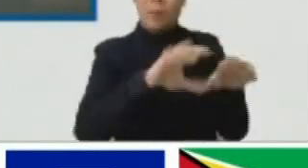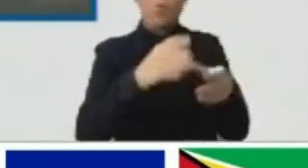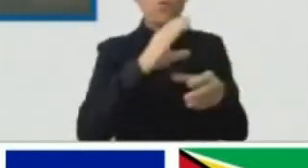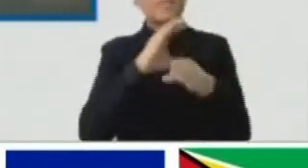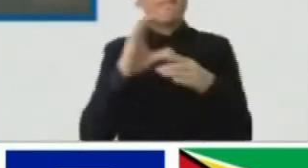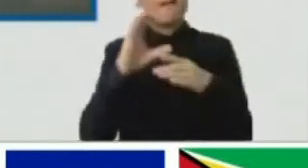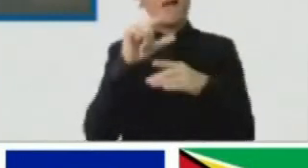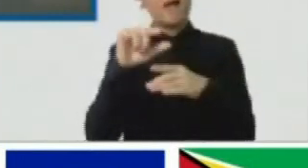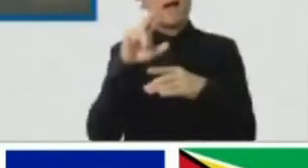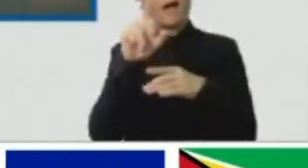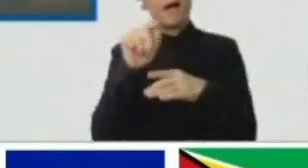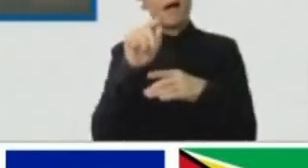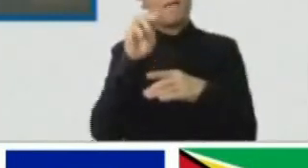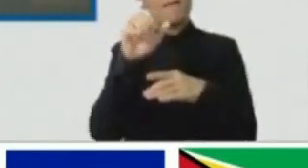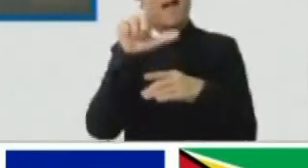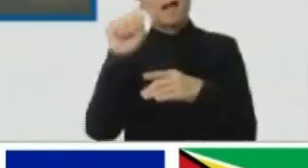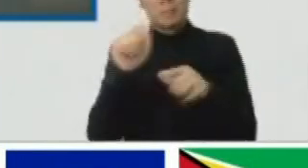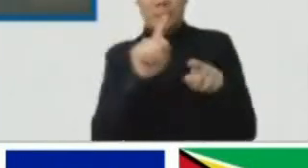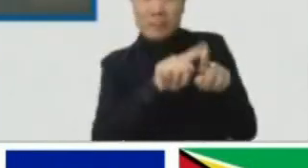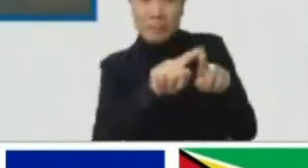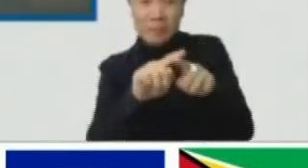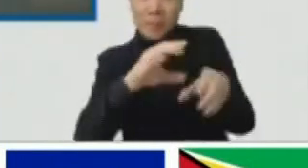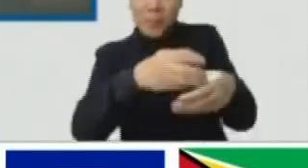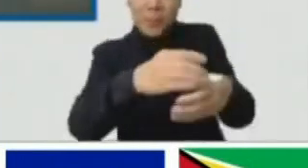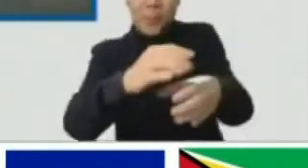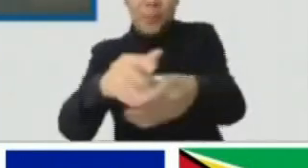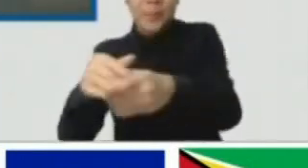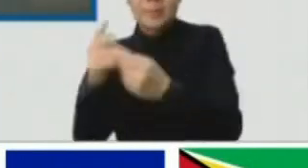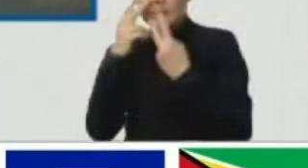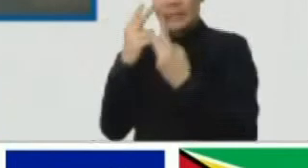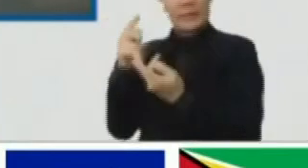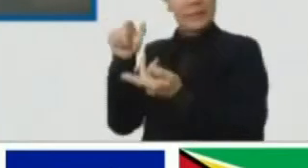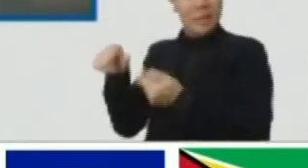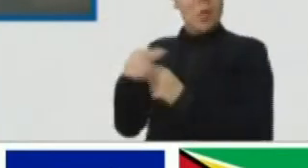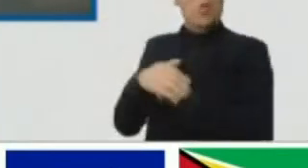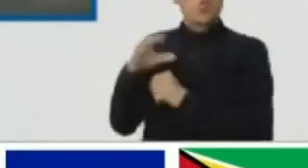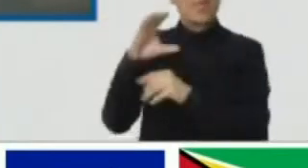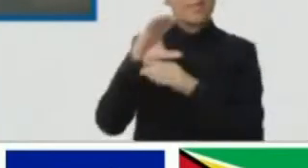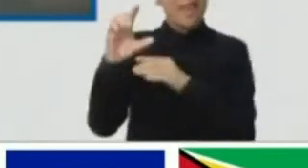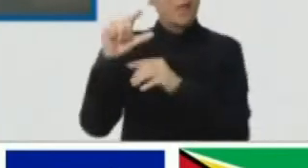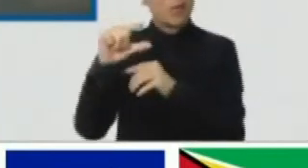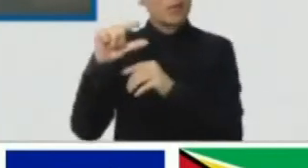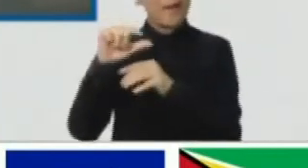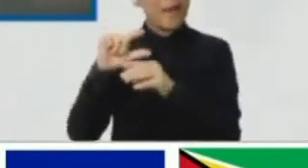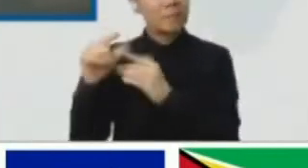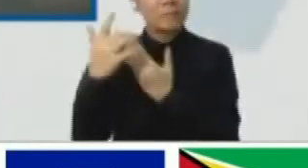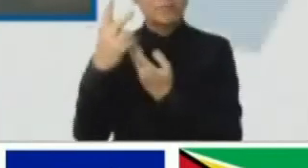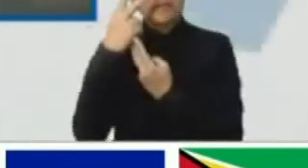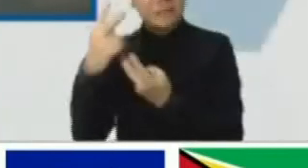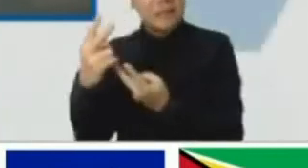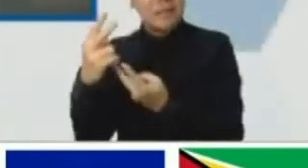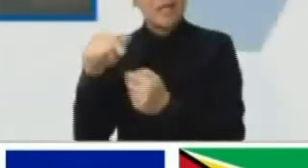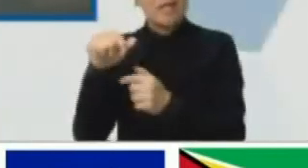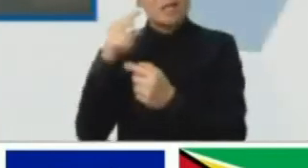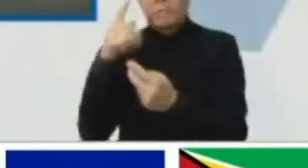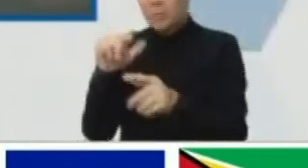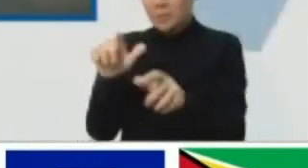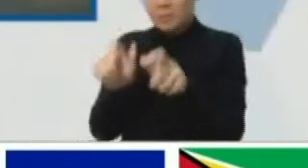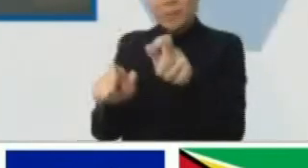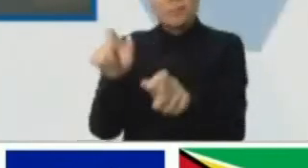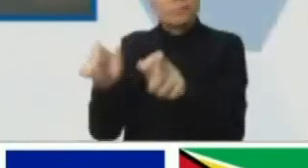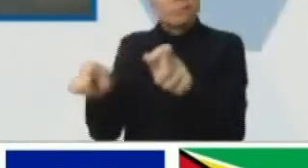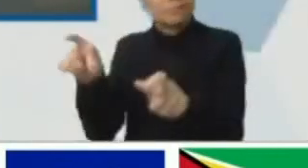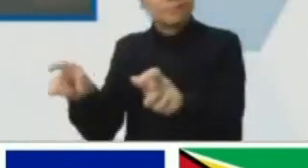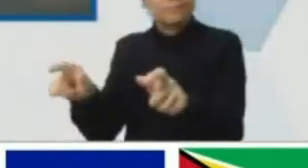like to refer to the case of Guatemala with a special emphasis on vulnerable indigenous peoples whose situation can be